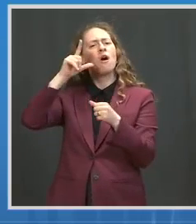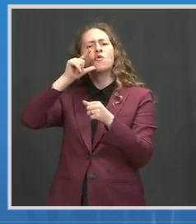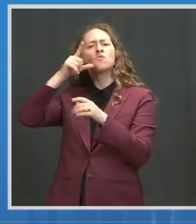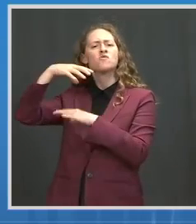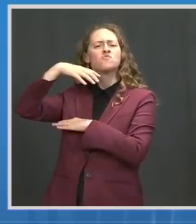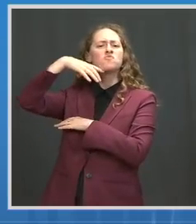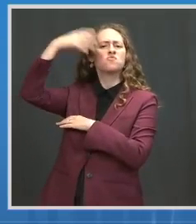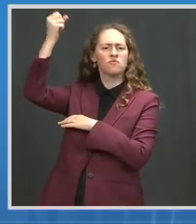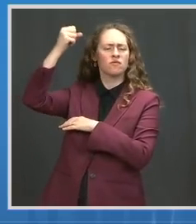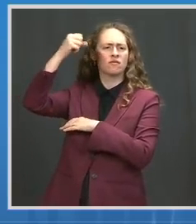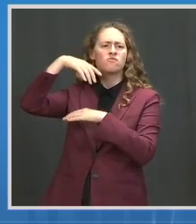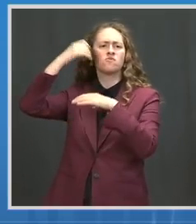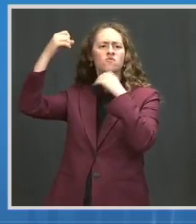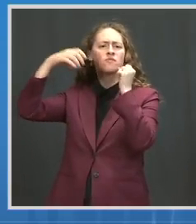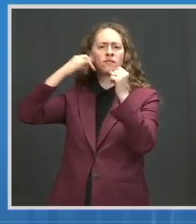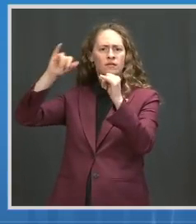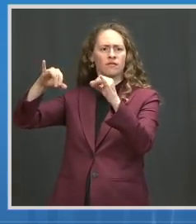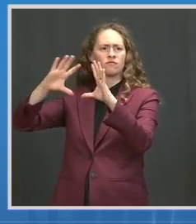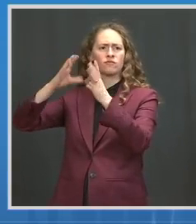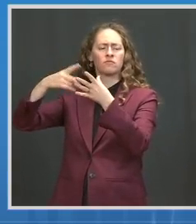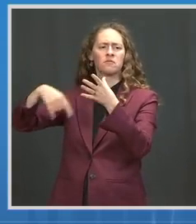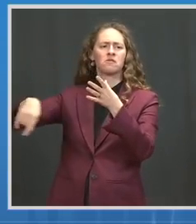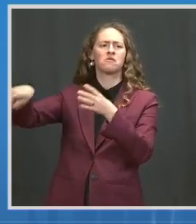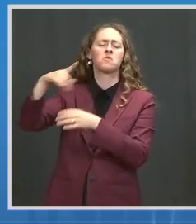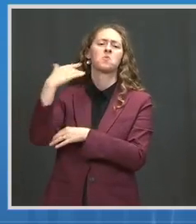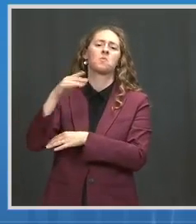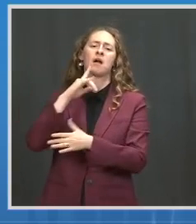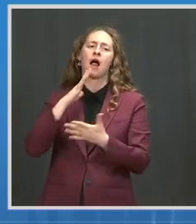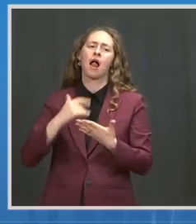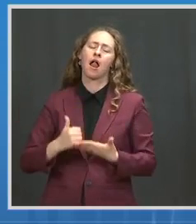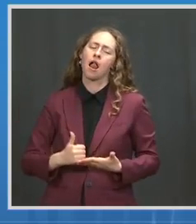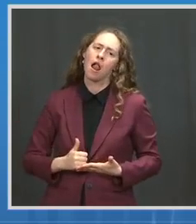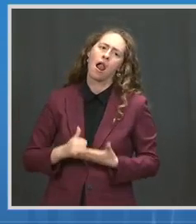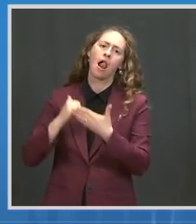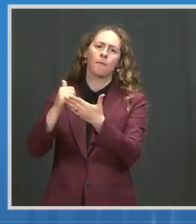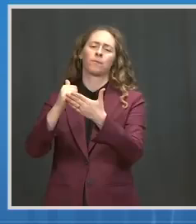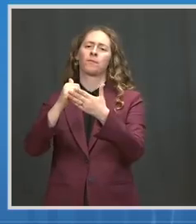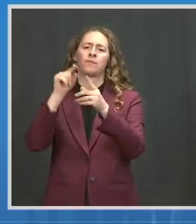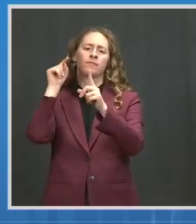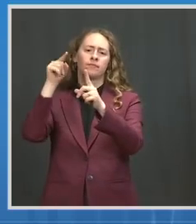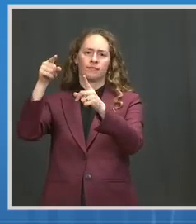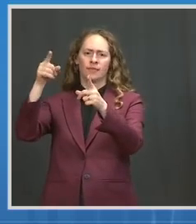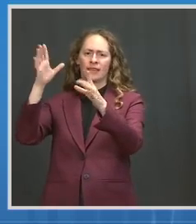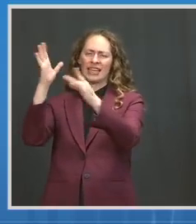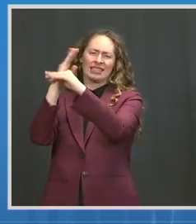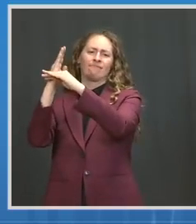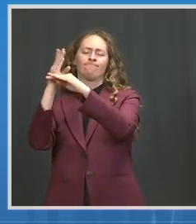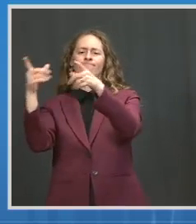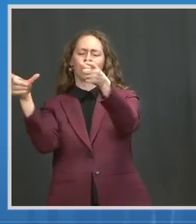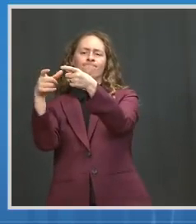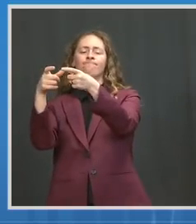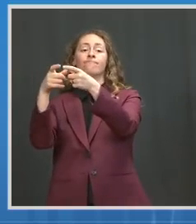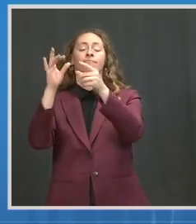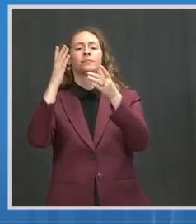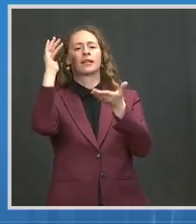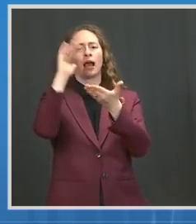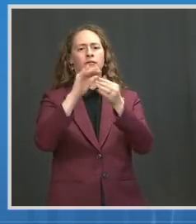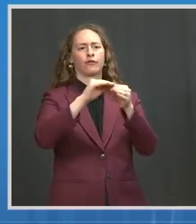and severe outcomes. In this new CDC study, we looked at the rates of cases, emergency department